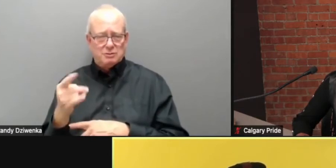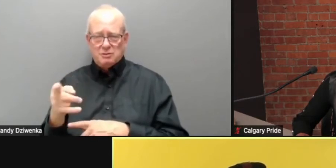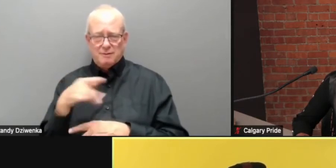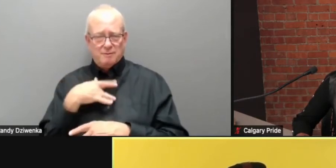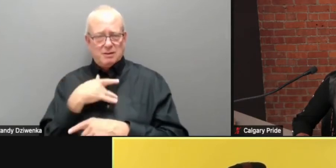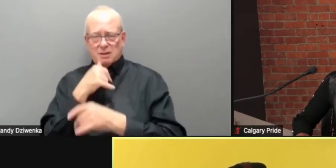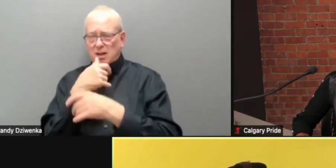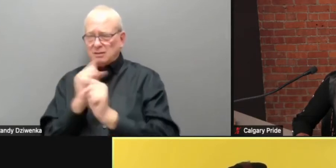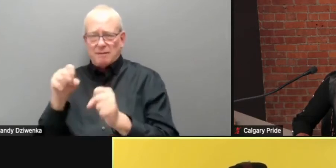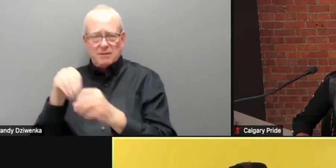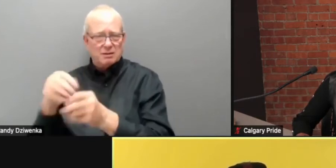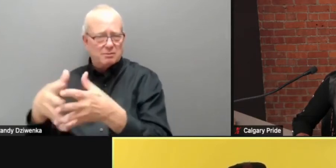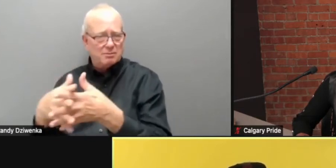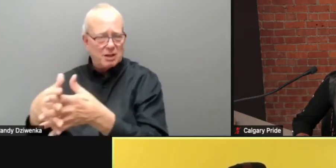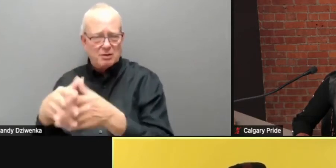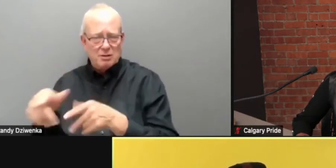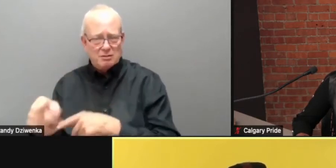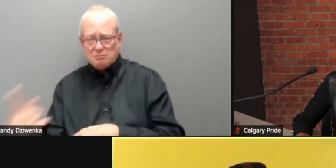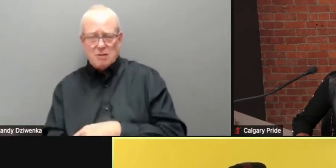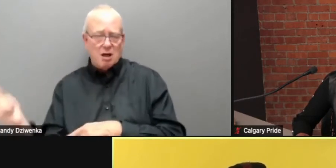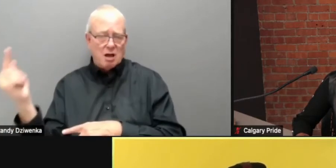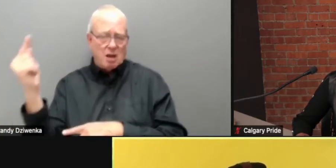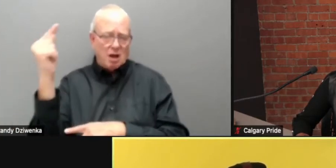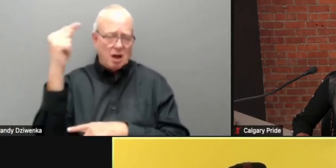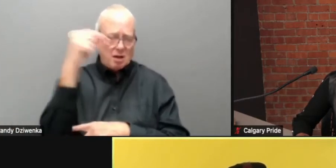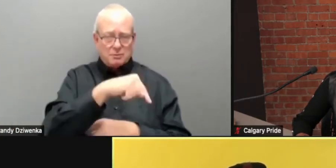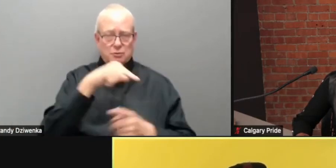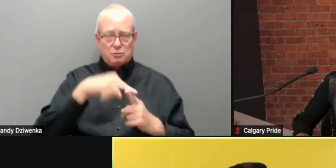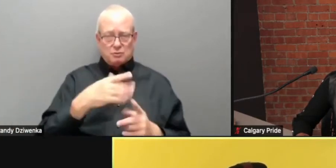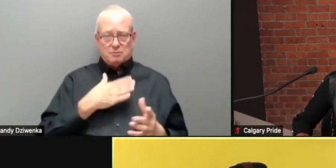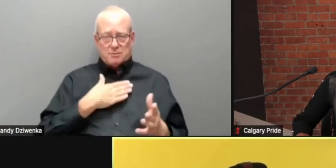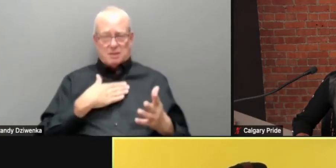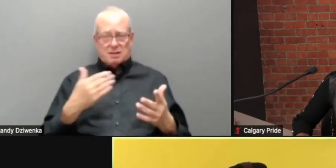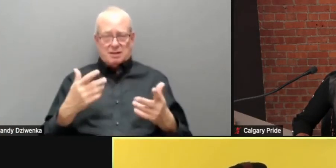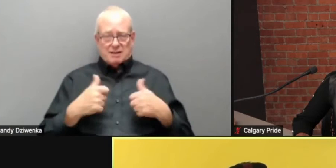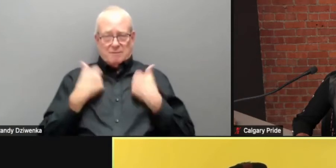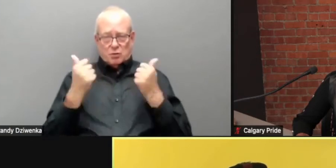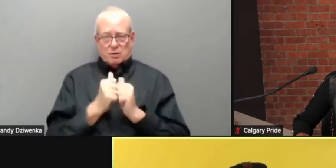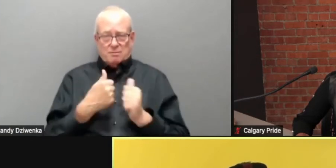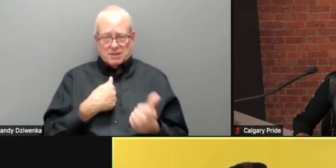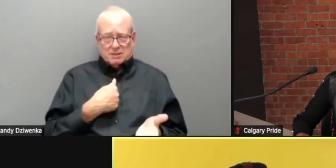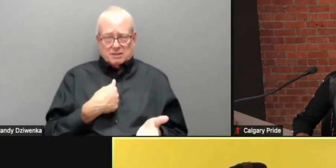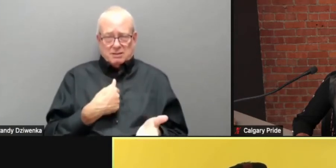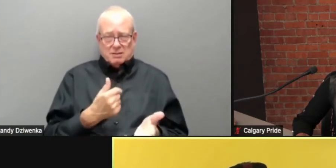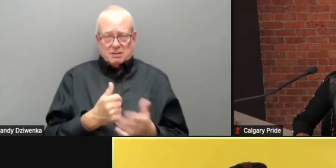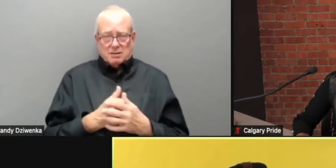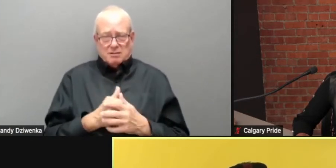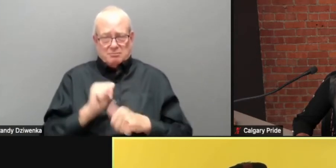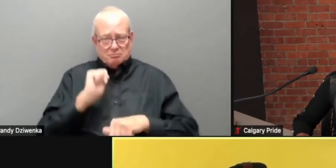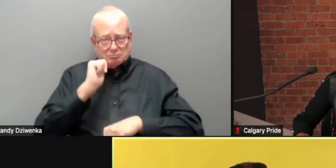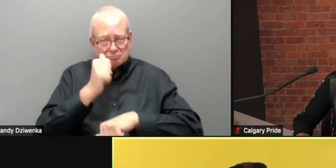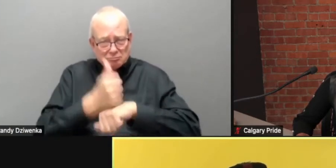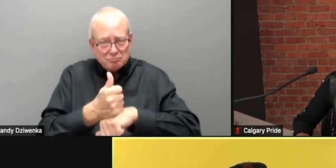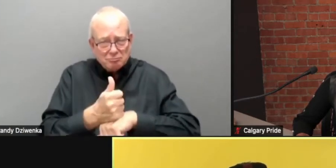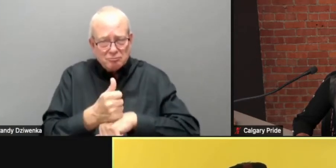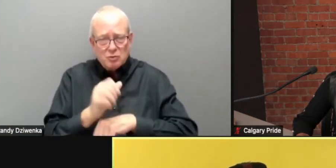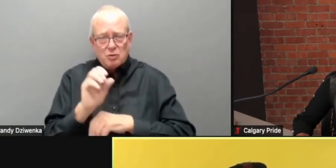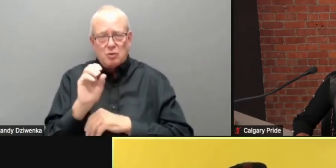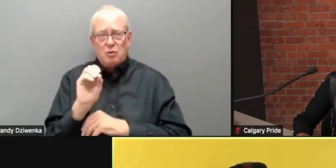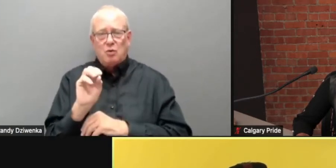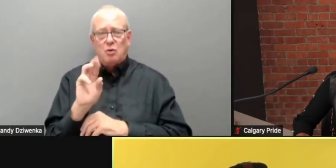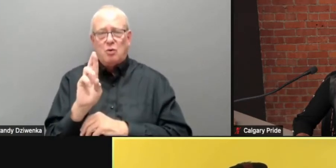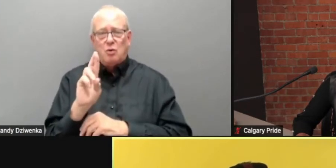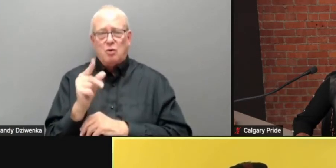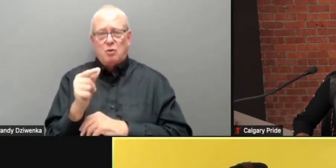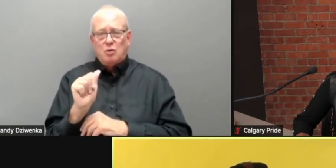She's doing organic farming and empowered herself. I rescued a gay boy from